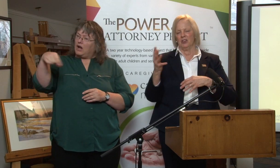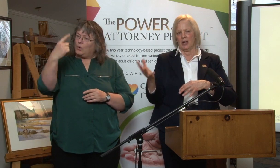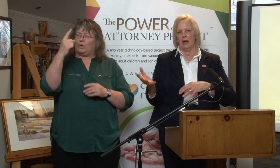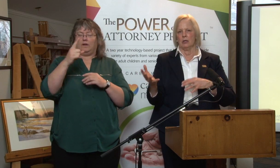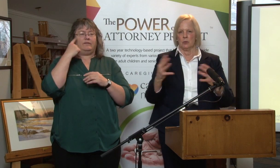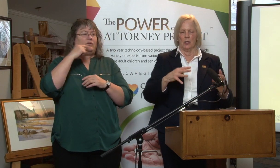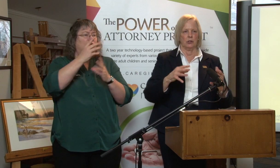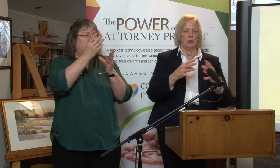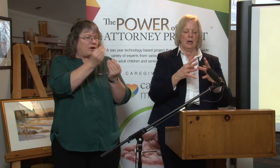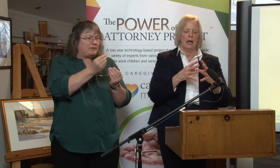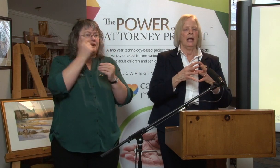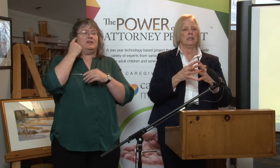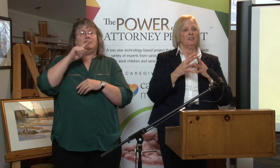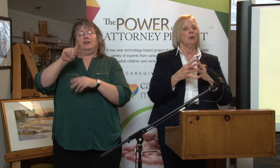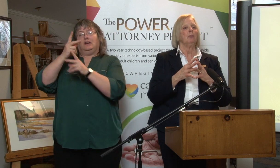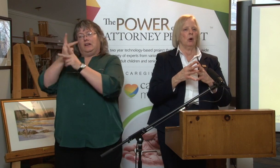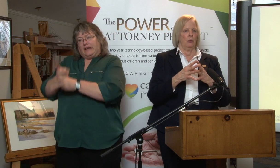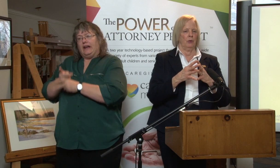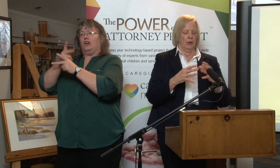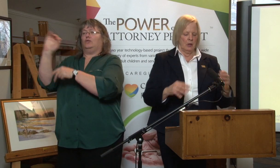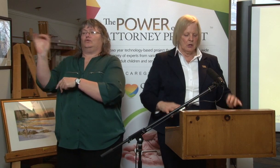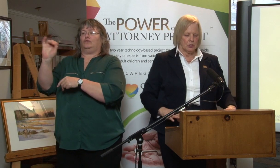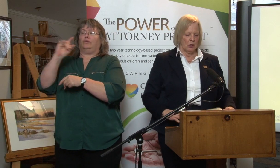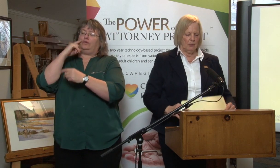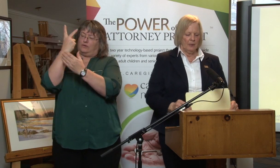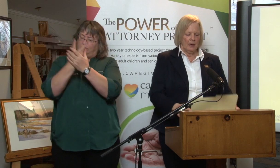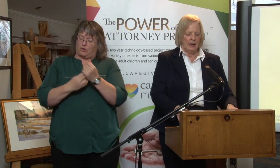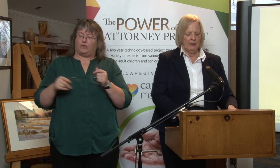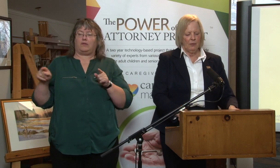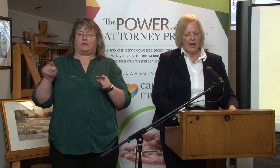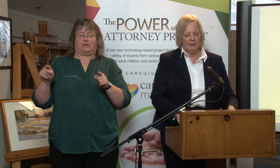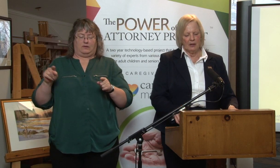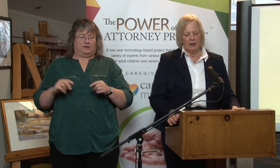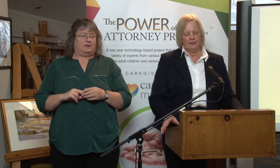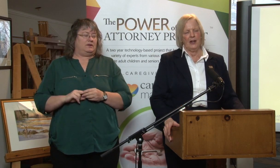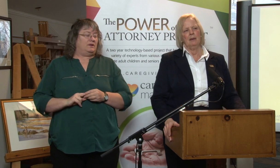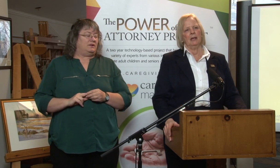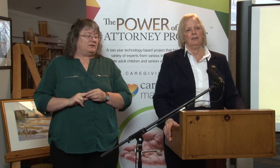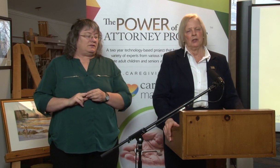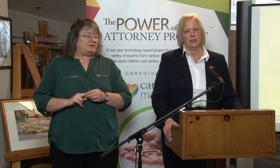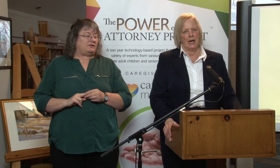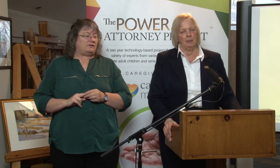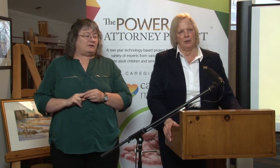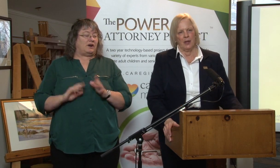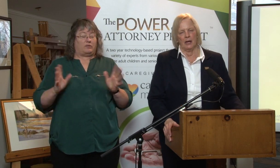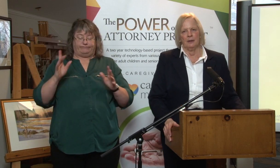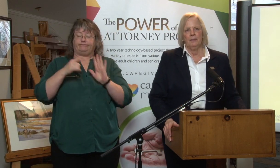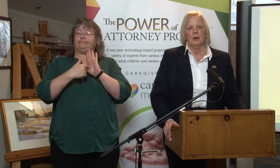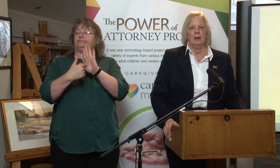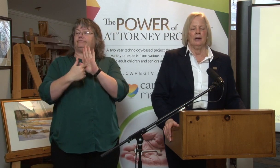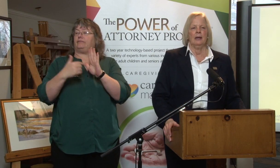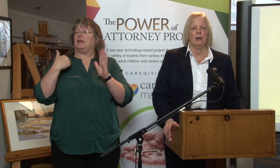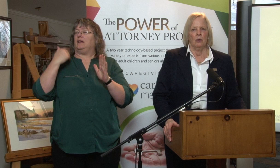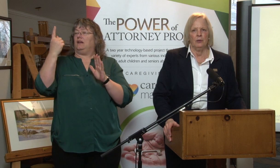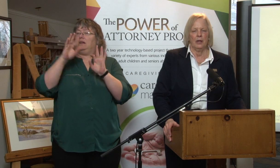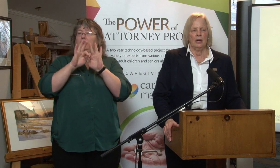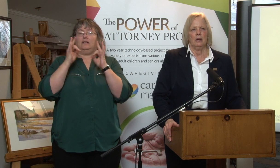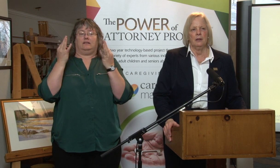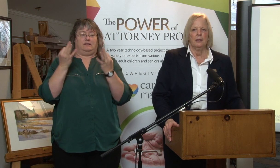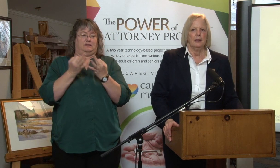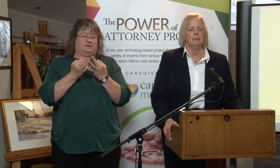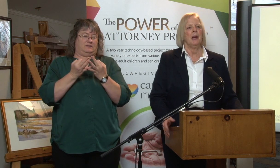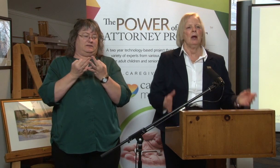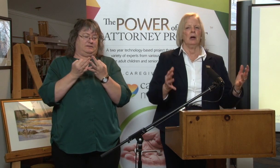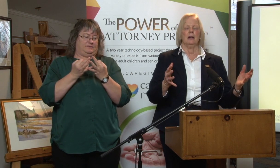property, it's for care as well. So it's for both. So if we have a family, for example, that you know